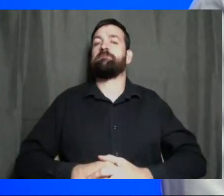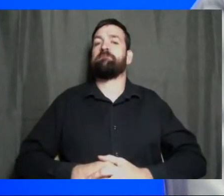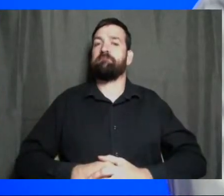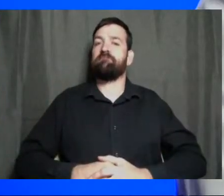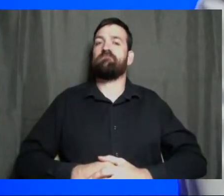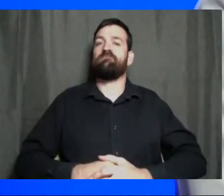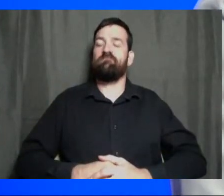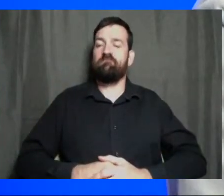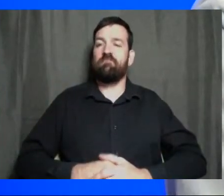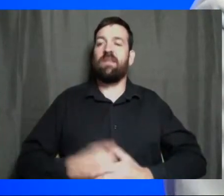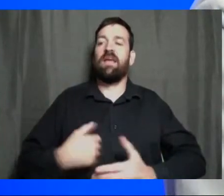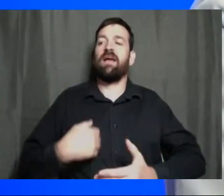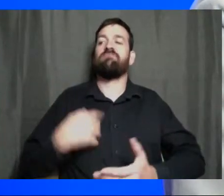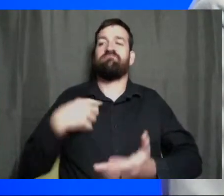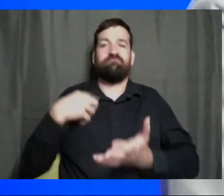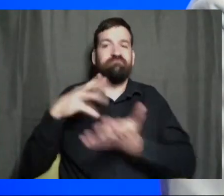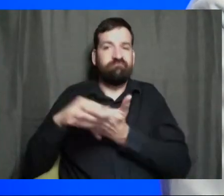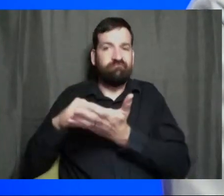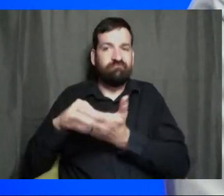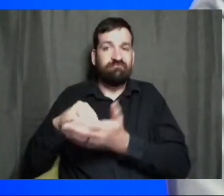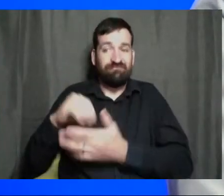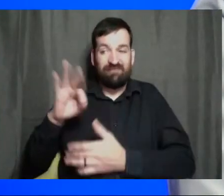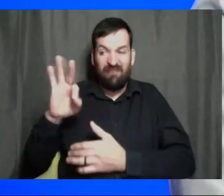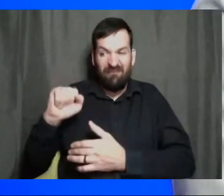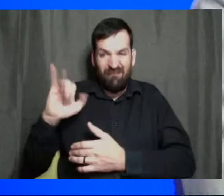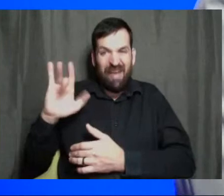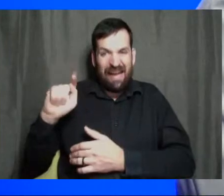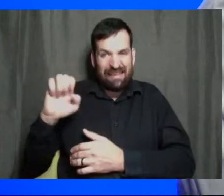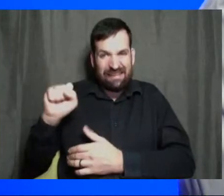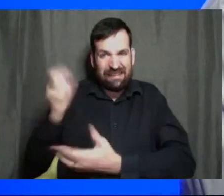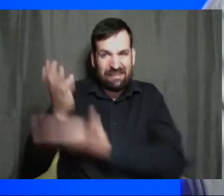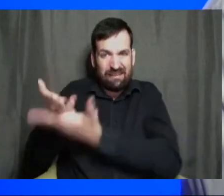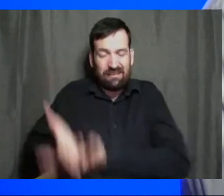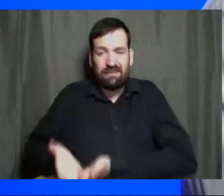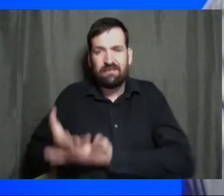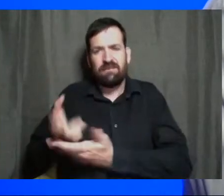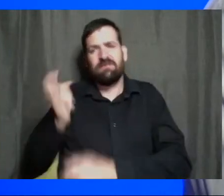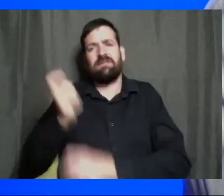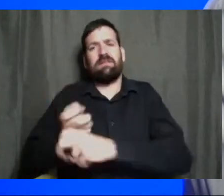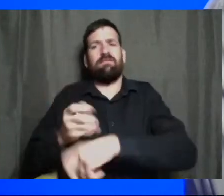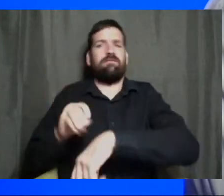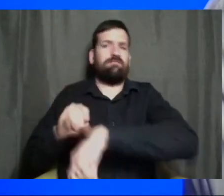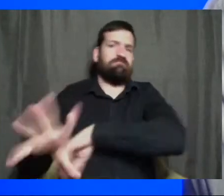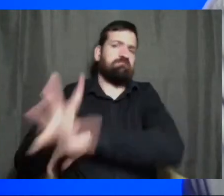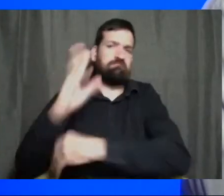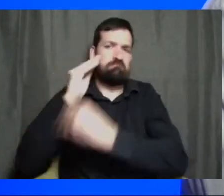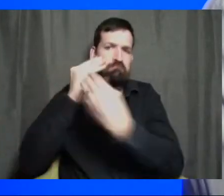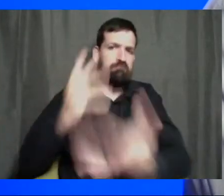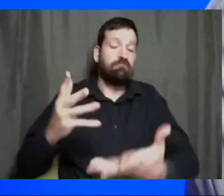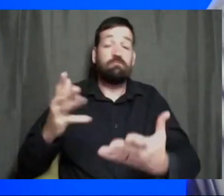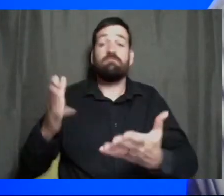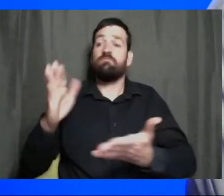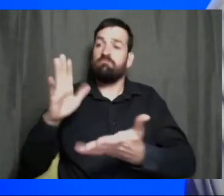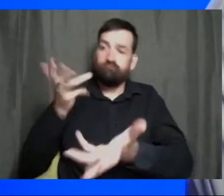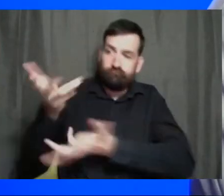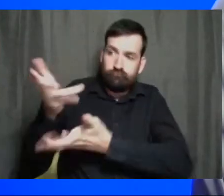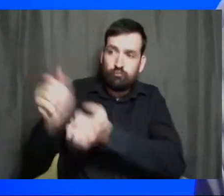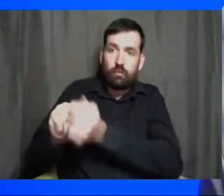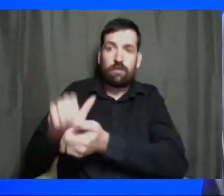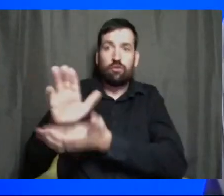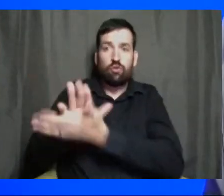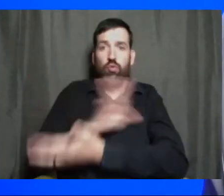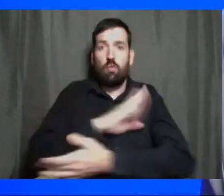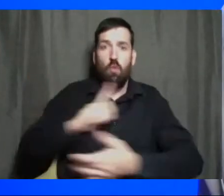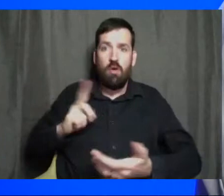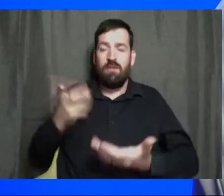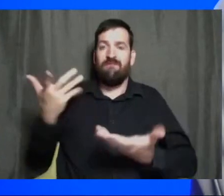communicate facts, because people sitting on the school board or working with school boards, I've testified, I've been